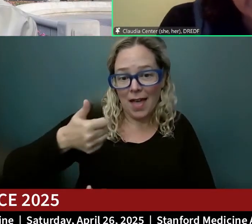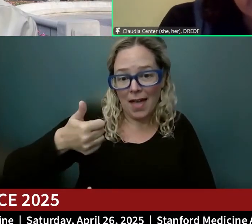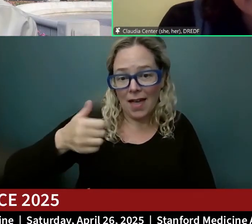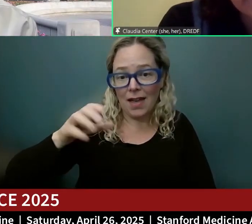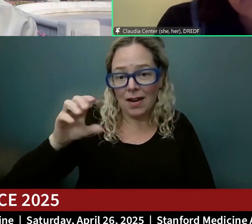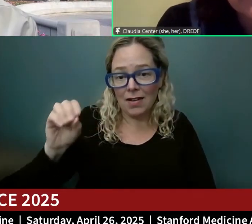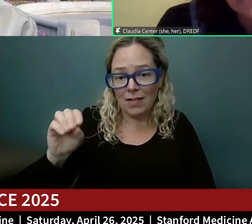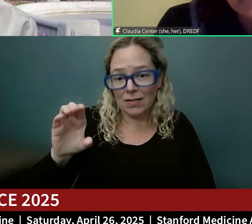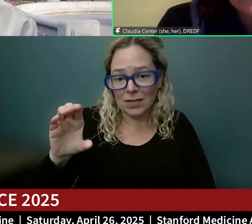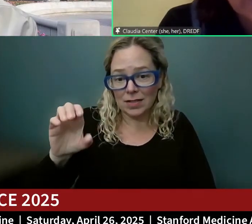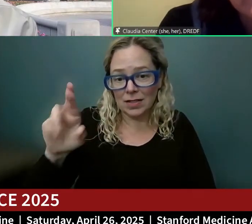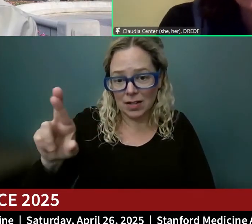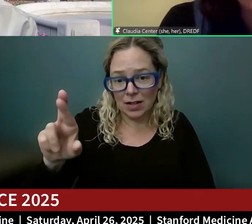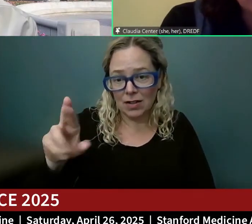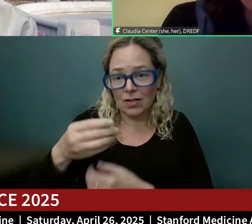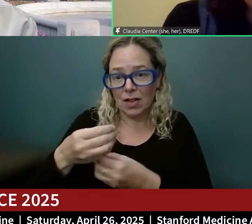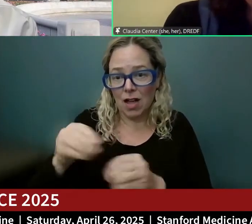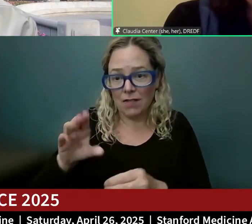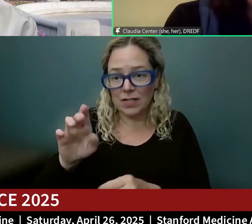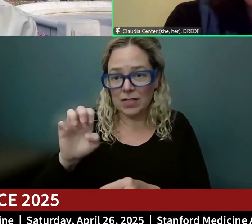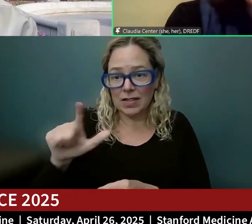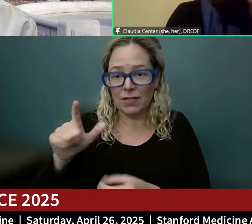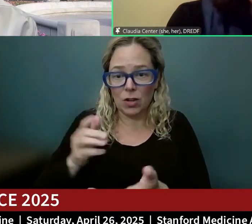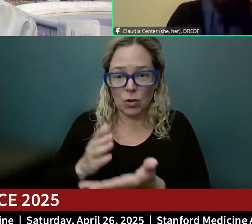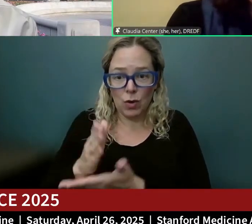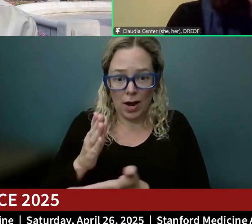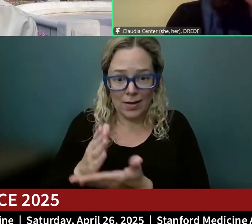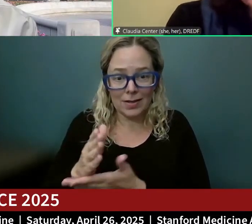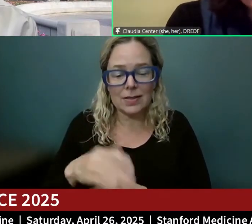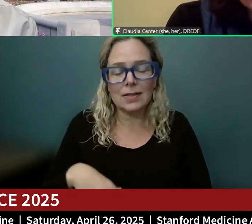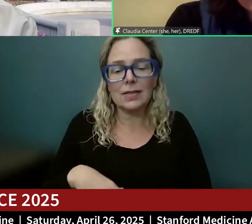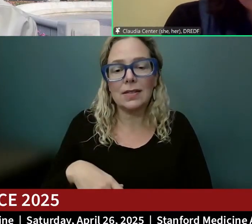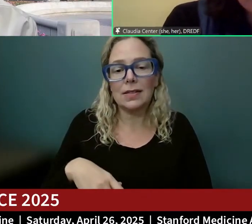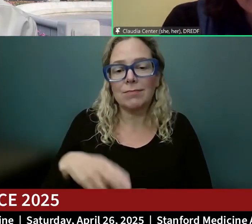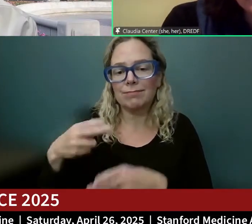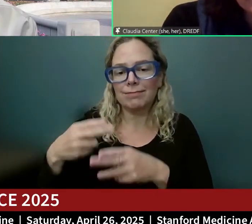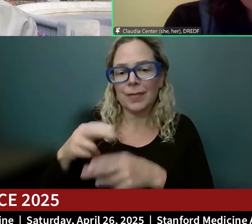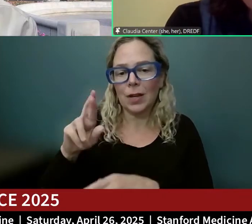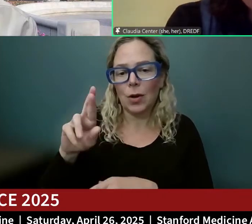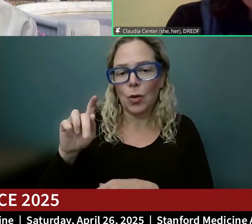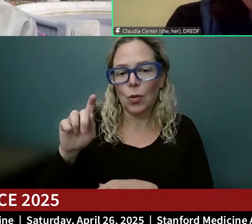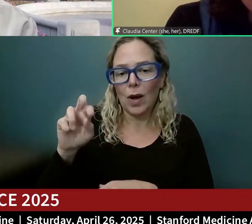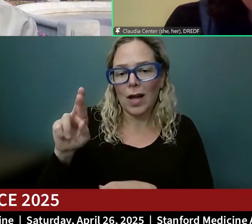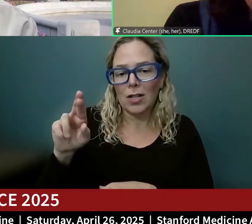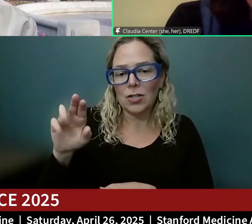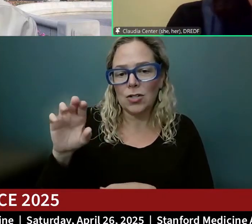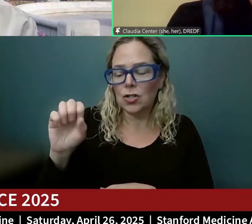Human Services was a person named Roger Severino, who really agreed that medical